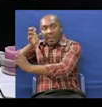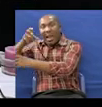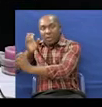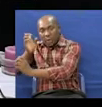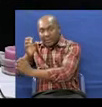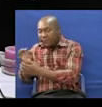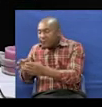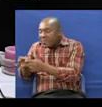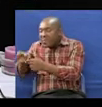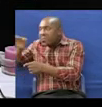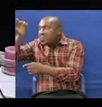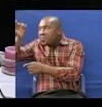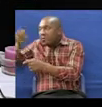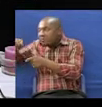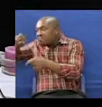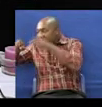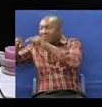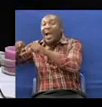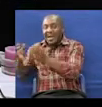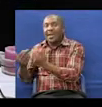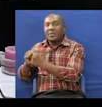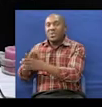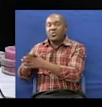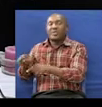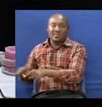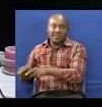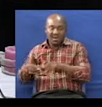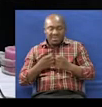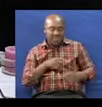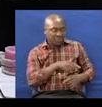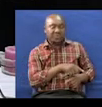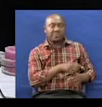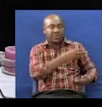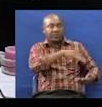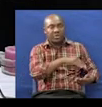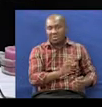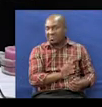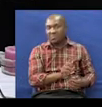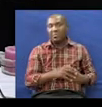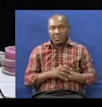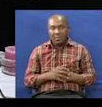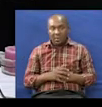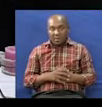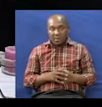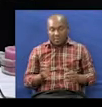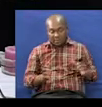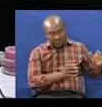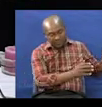you are together, students. Okay, that's right. Another source is gas